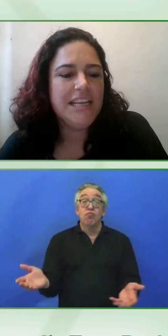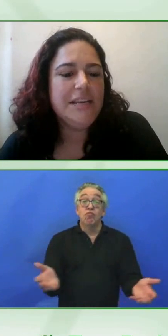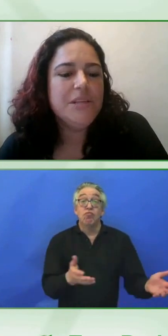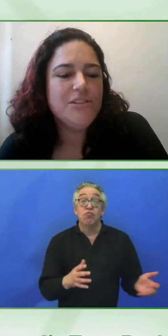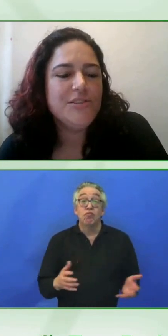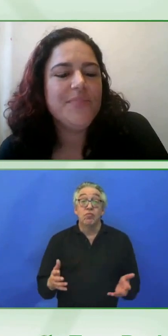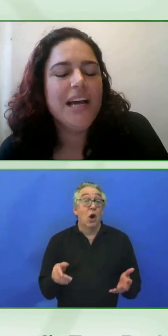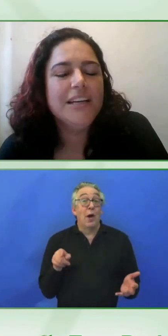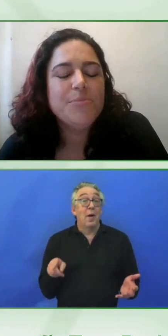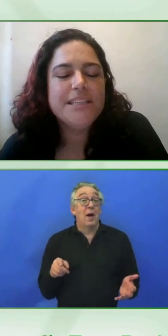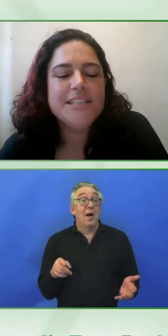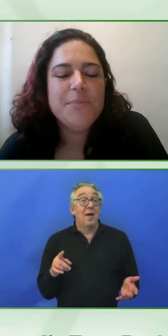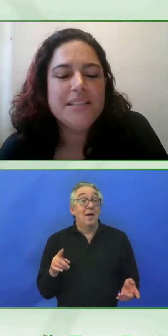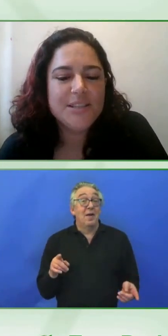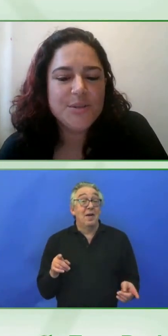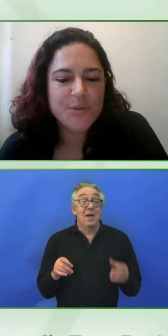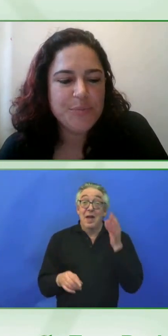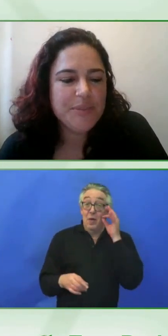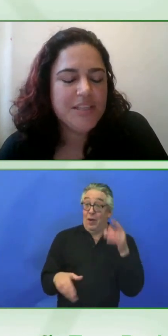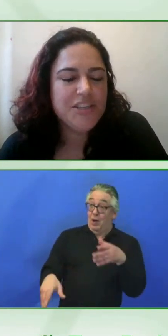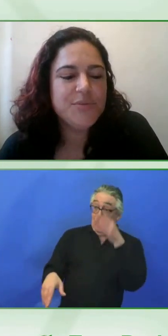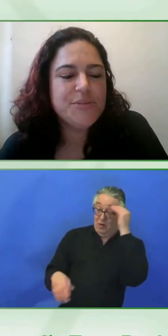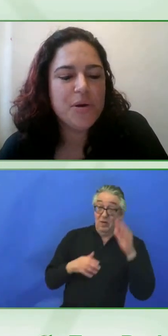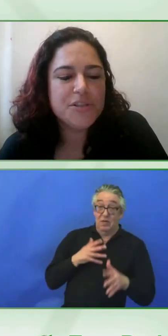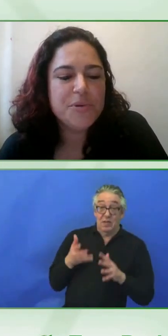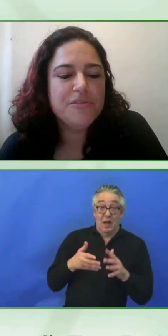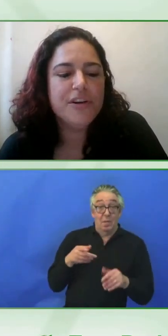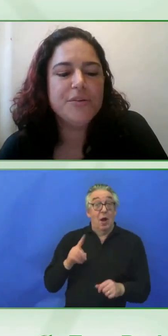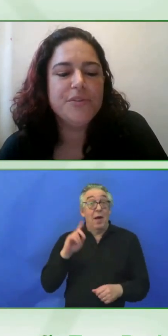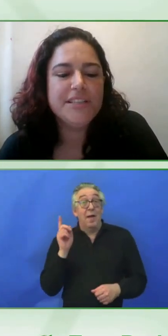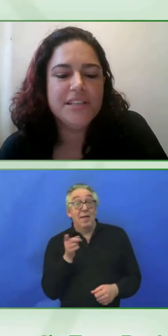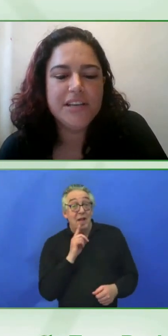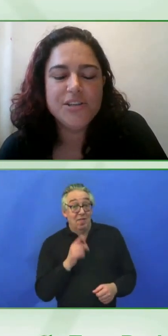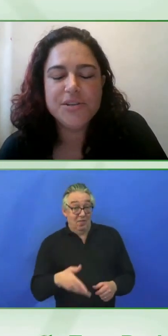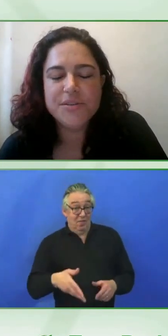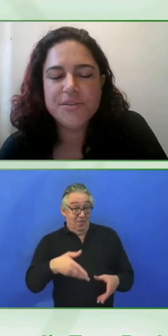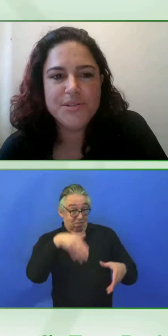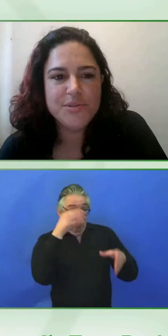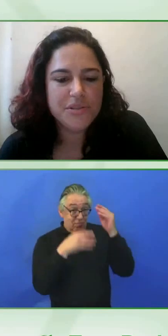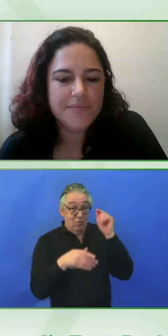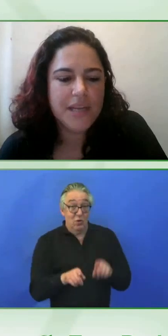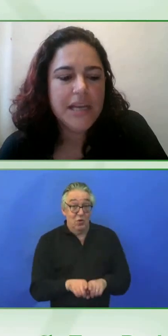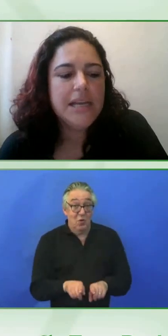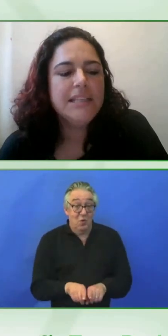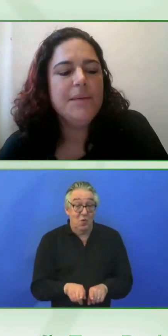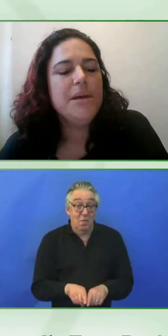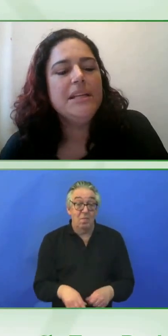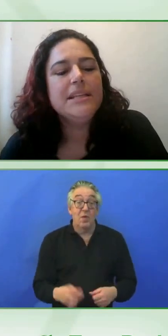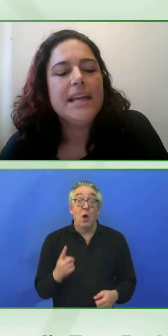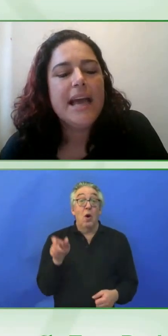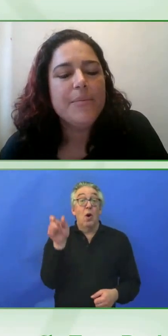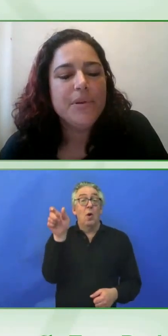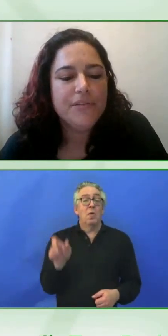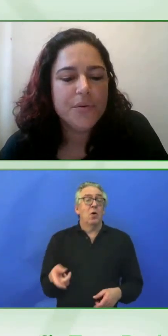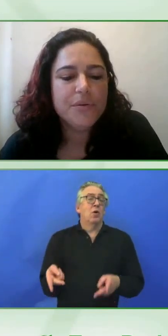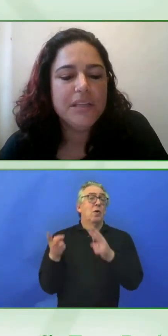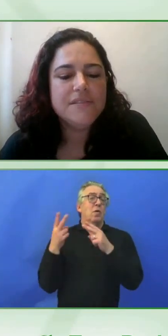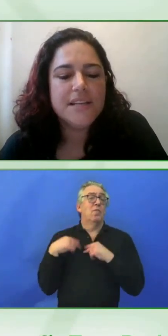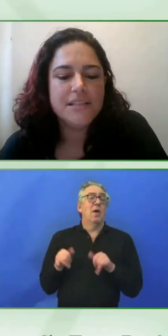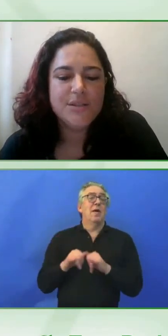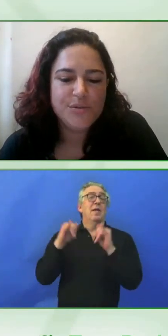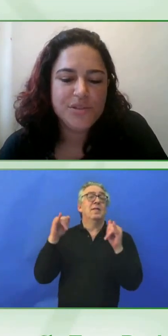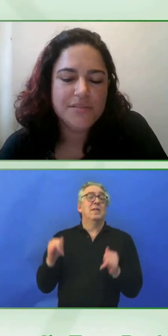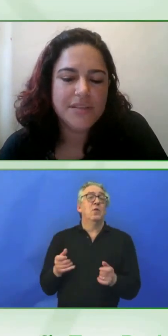the image, a nun participates in the group. She is responsible for a residential institution. The man in the cap in the photo lives